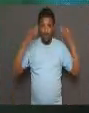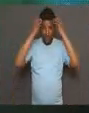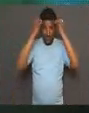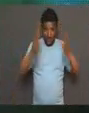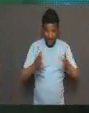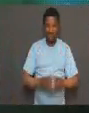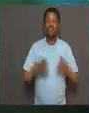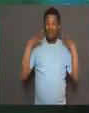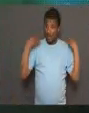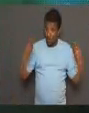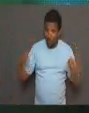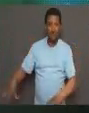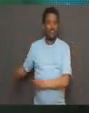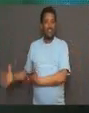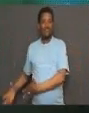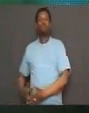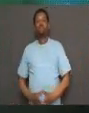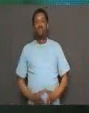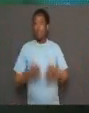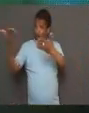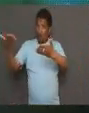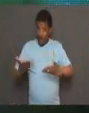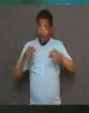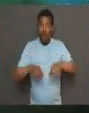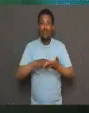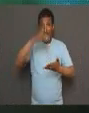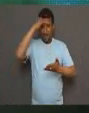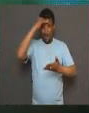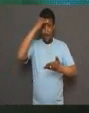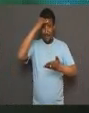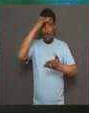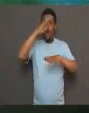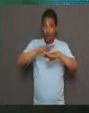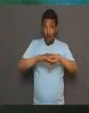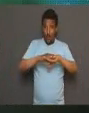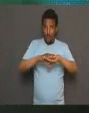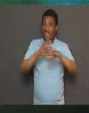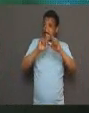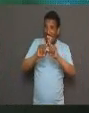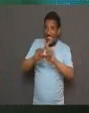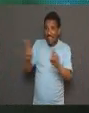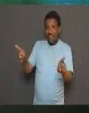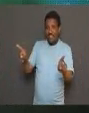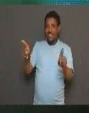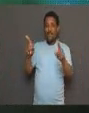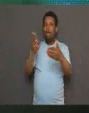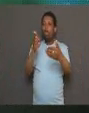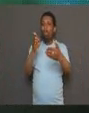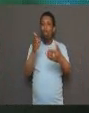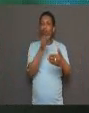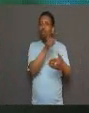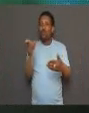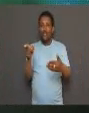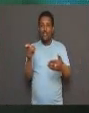Hello, teacher. Hello, students. Welcome to today's lesson on the differences between